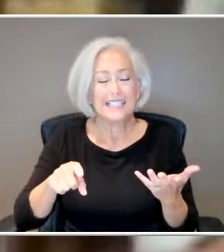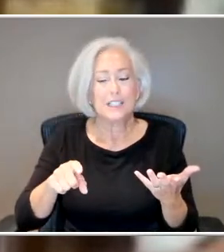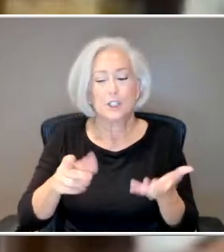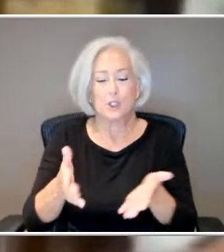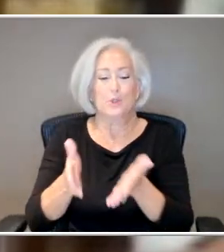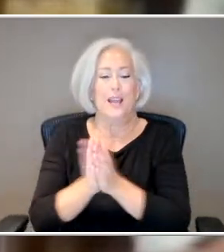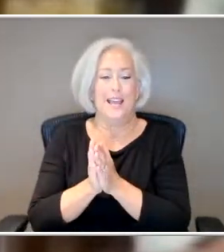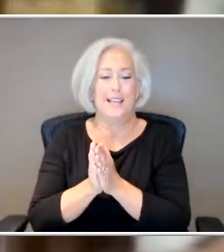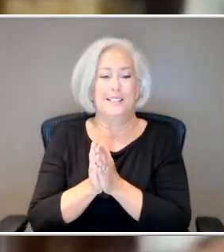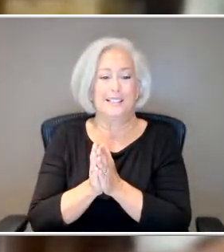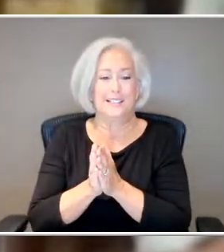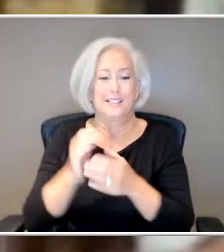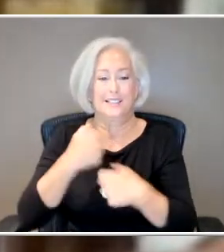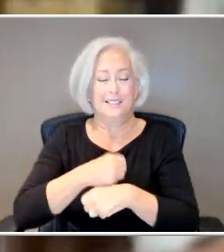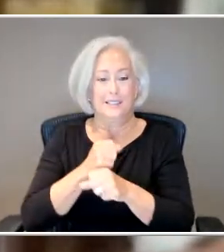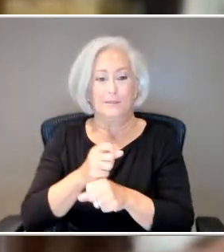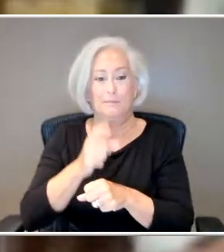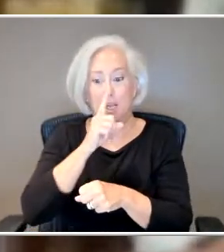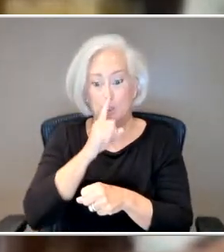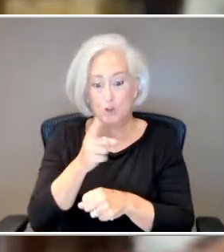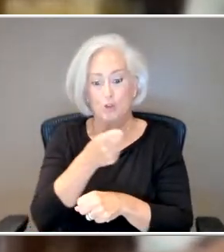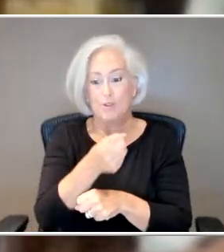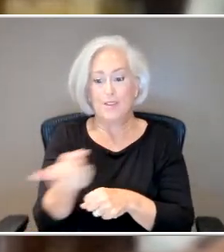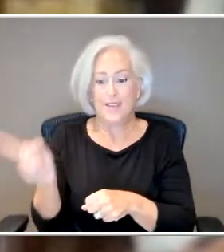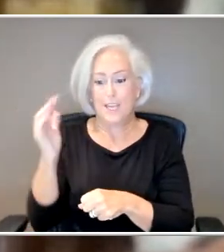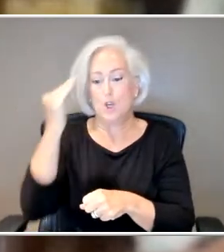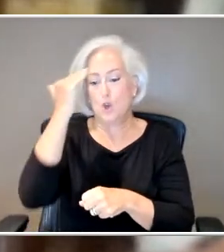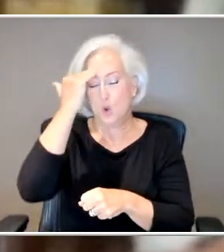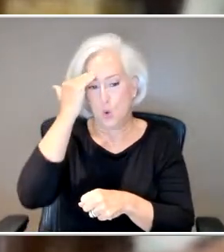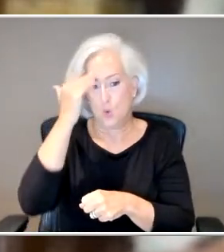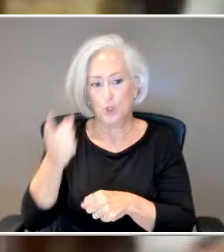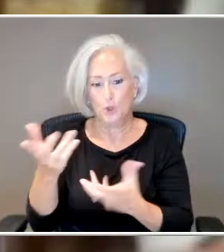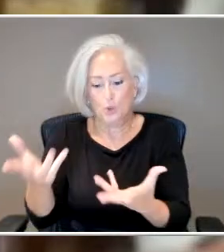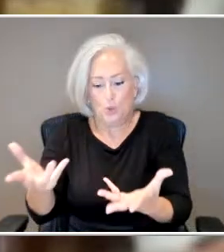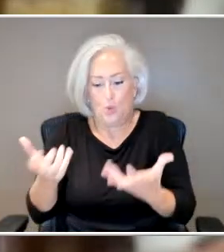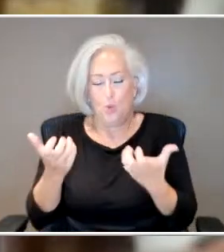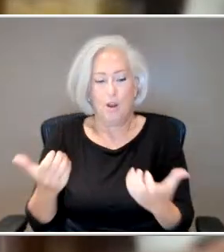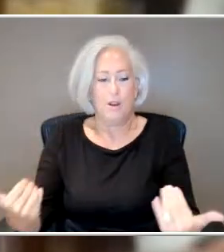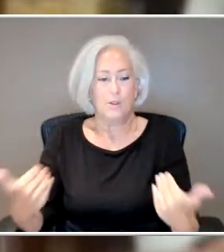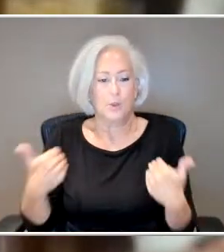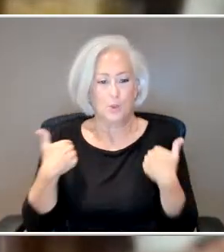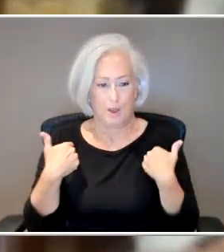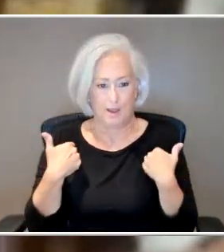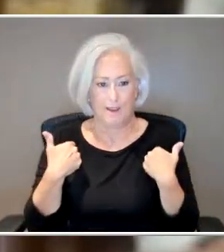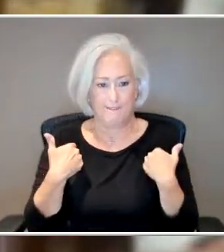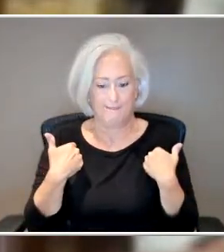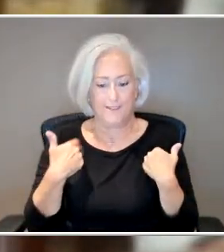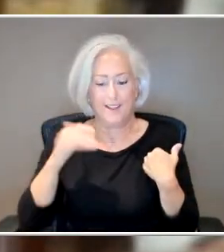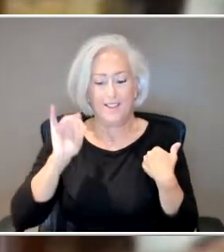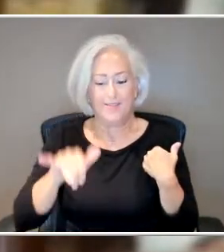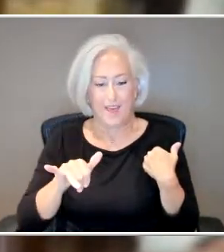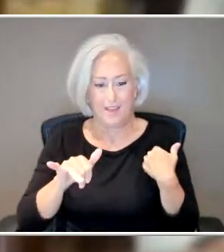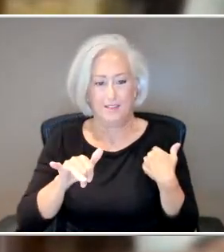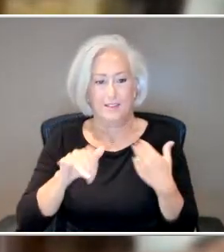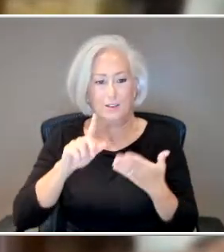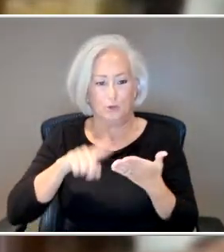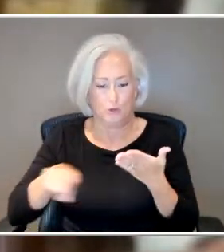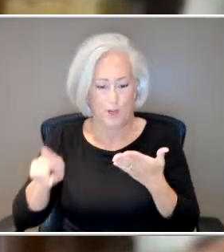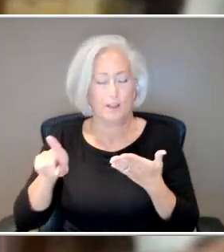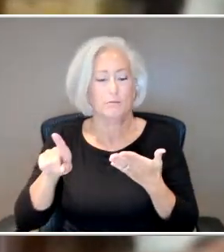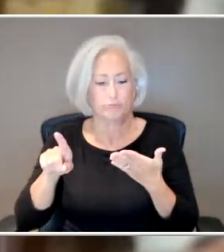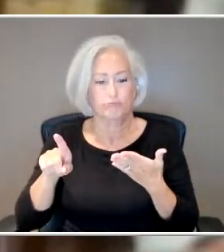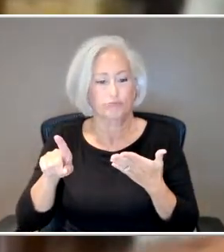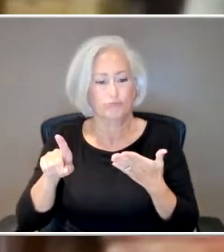ask. Make sure that they know that you'd like to have this checked.